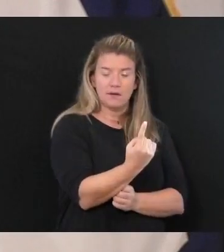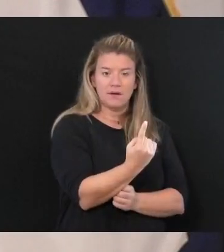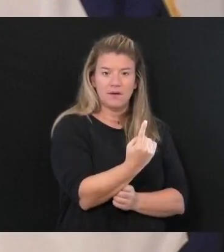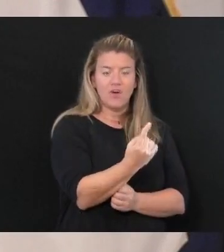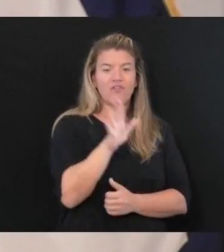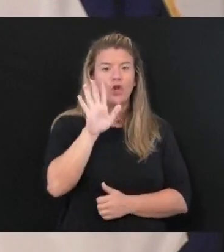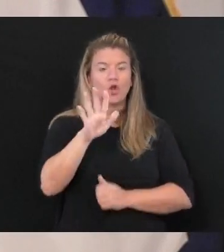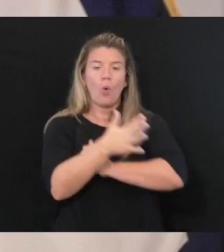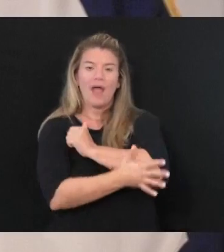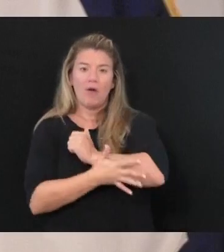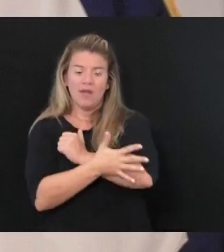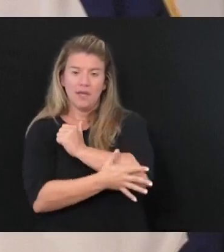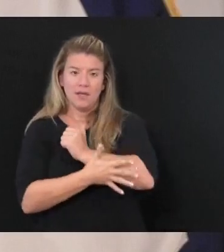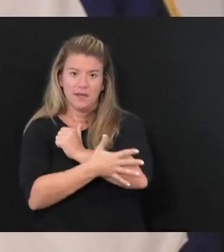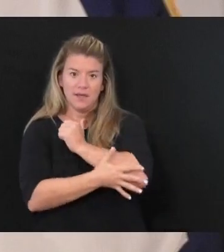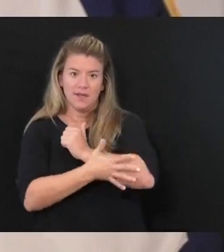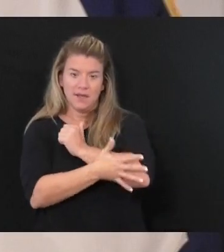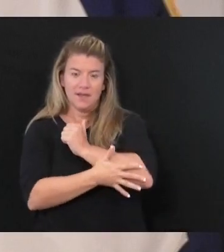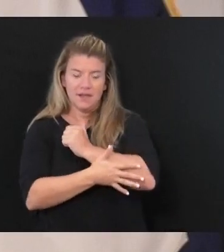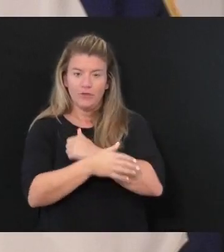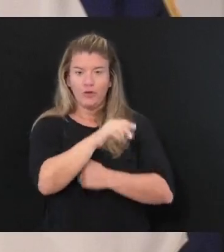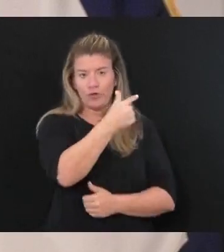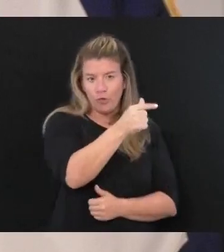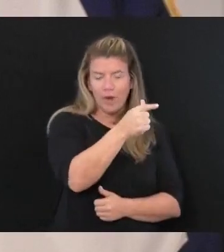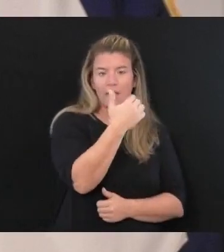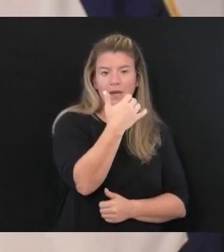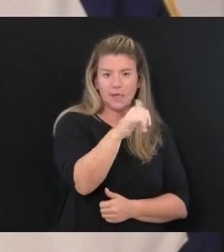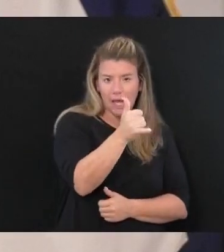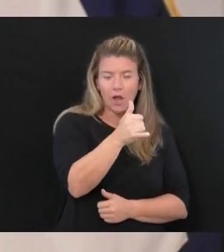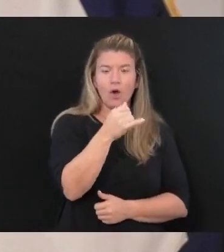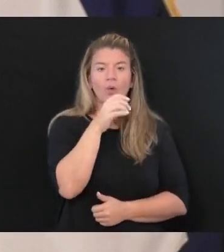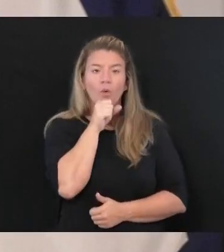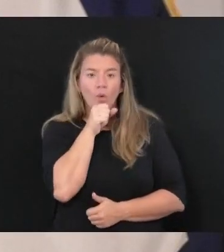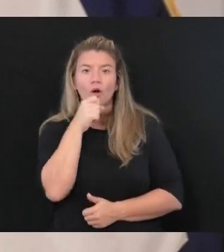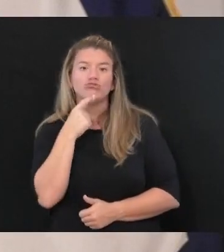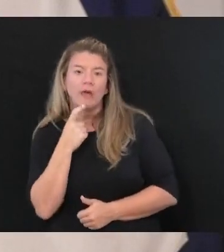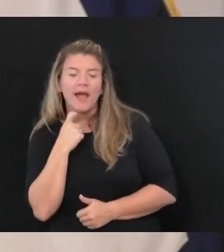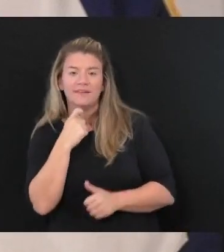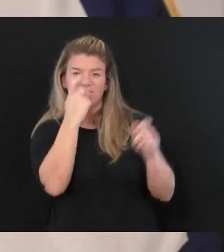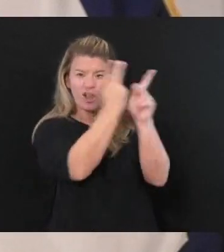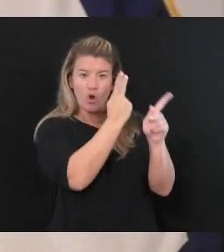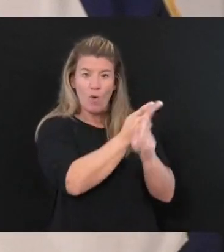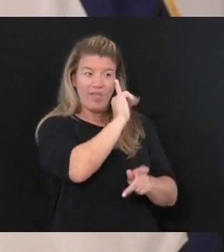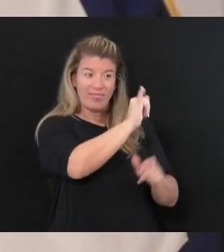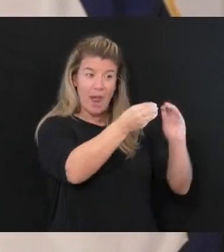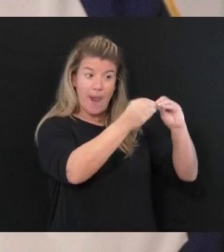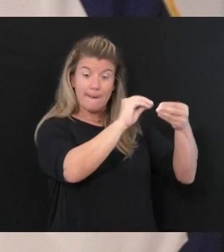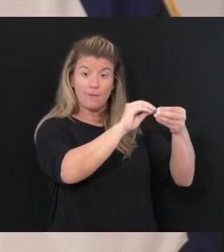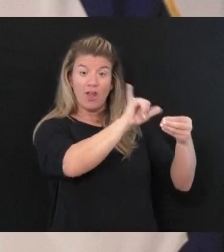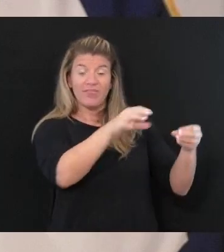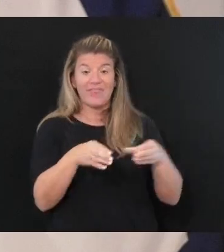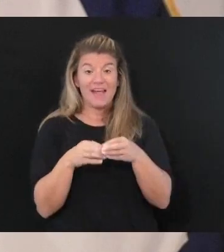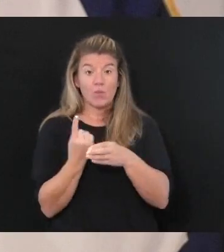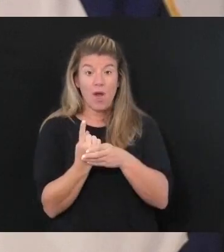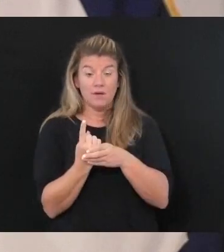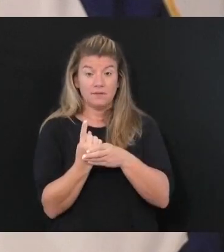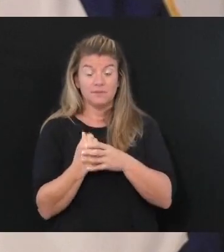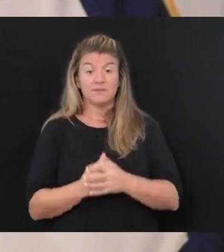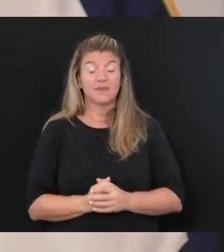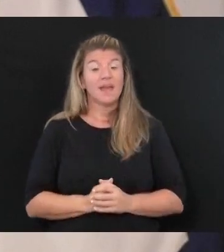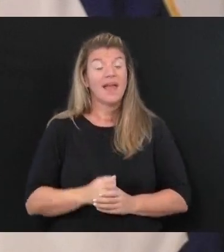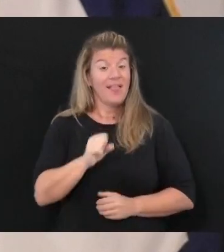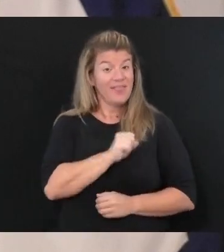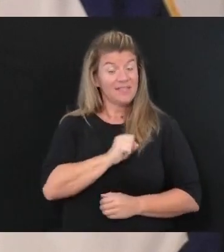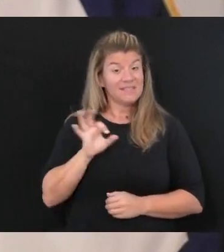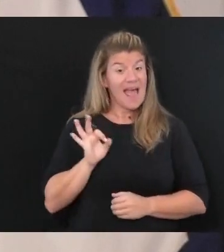county, green, yellow, orange, red calculation. And the staff members, however